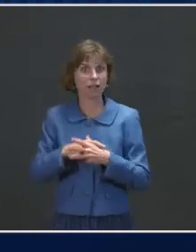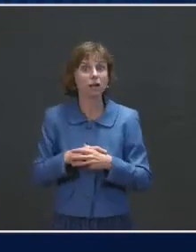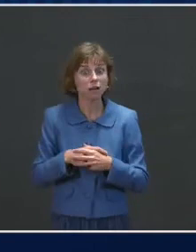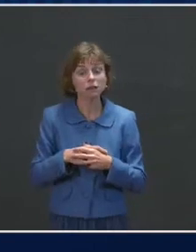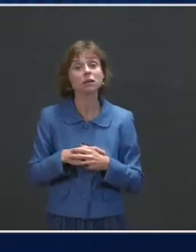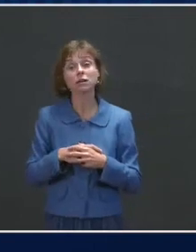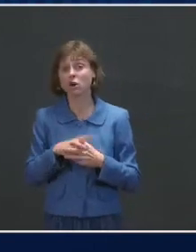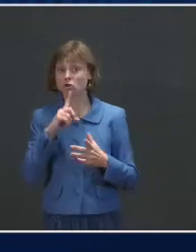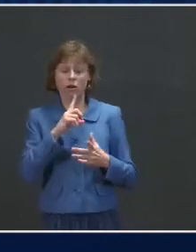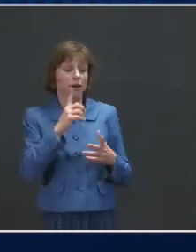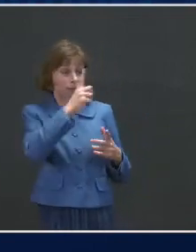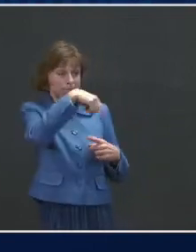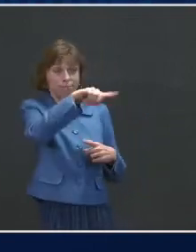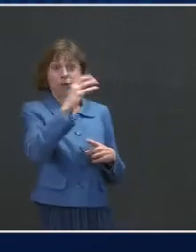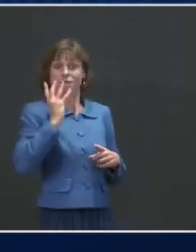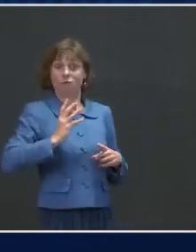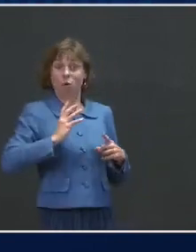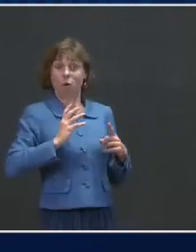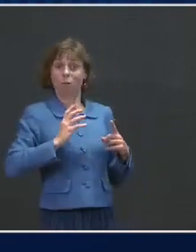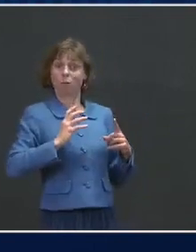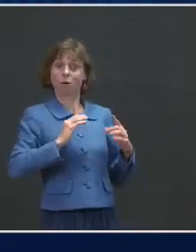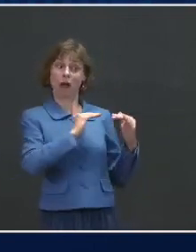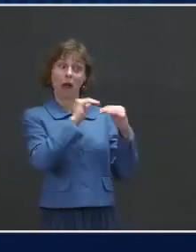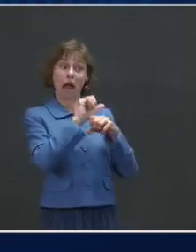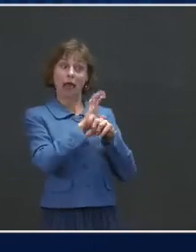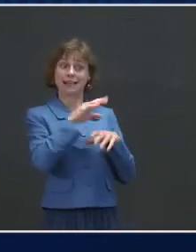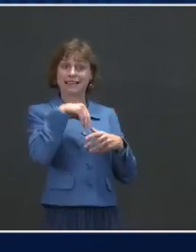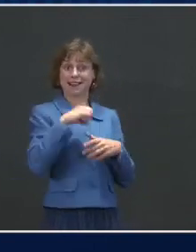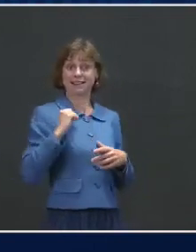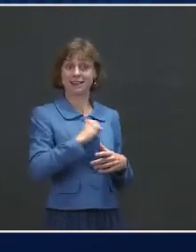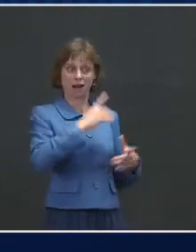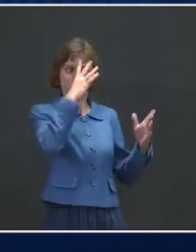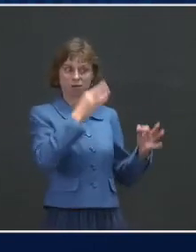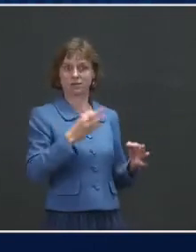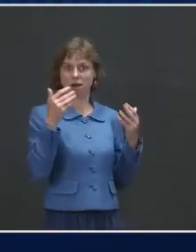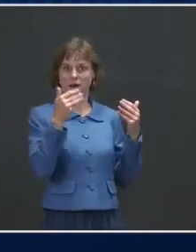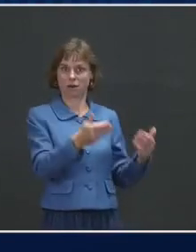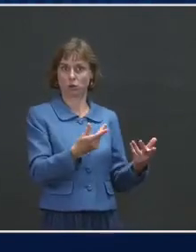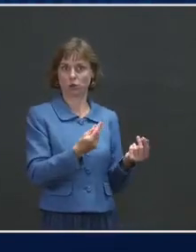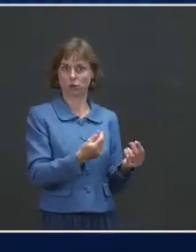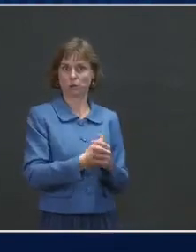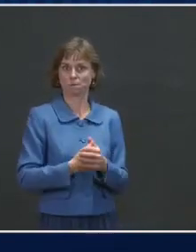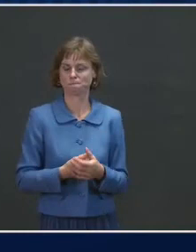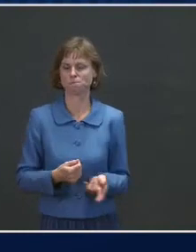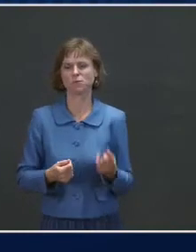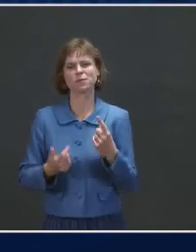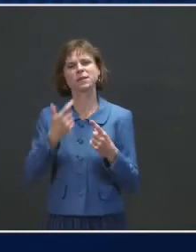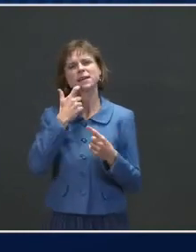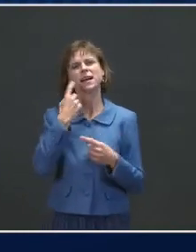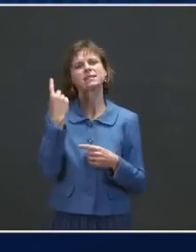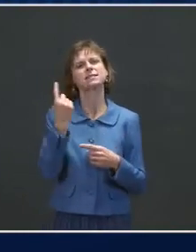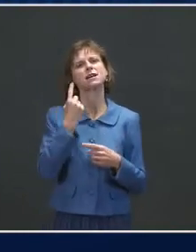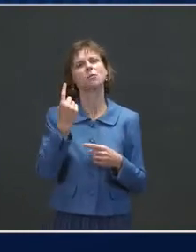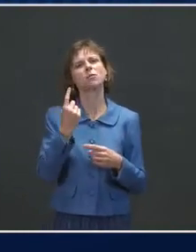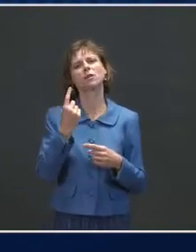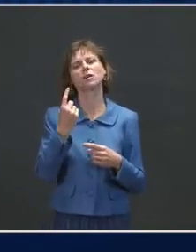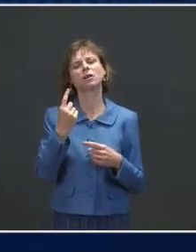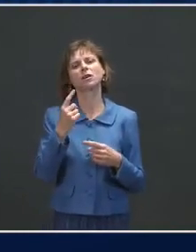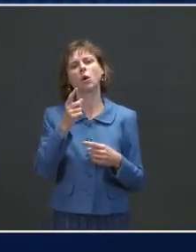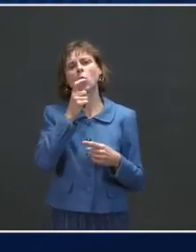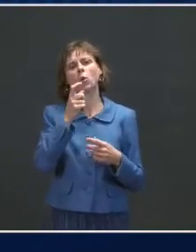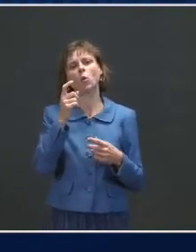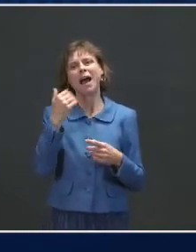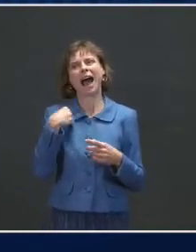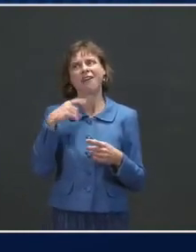former colleagues in the Senate or members of the Senate to determine the path forward. Doesn't he think that someone, if he believes his behavior is too erratic to get access